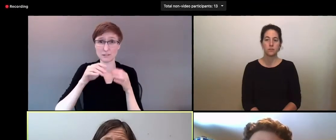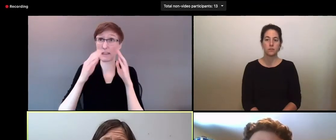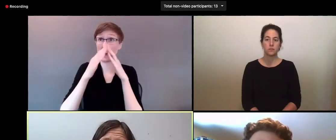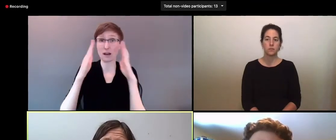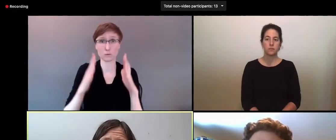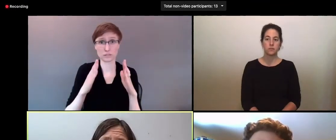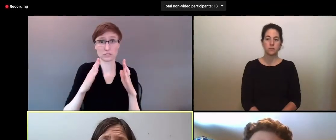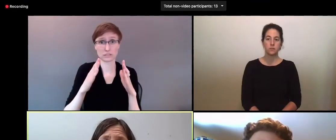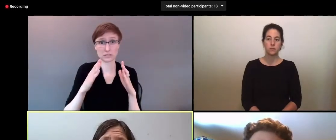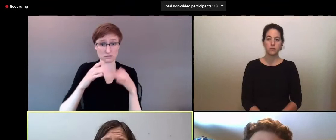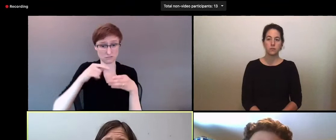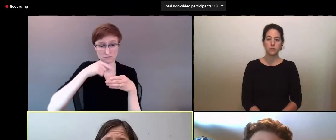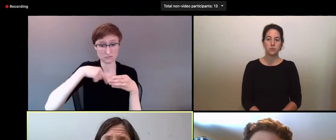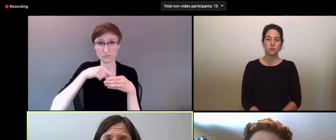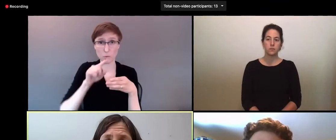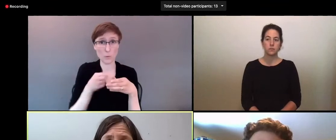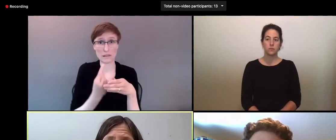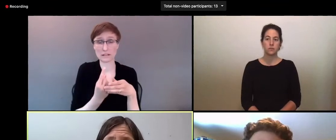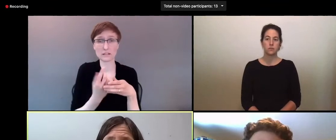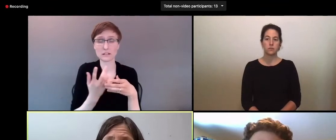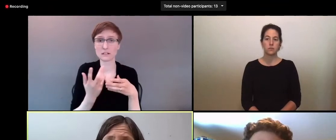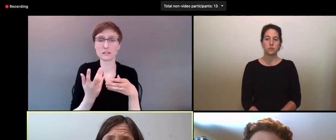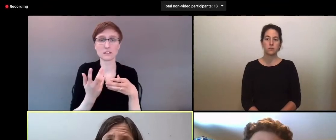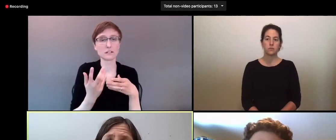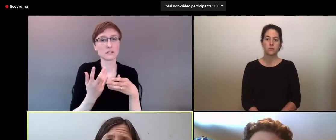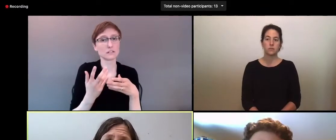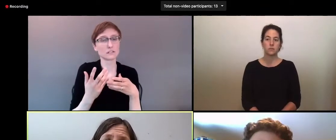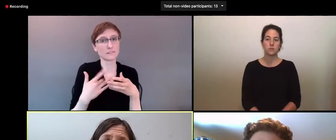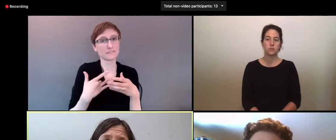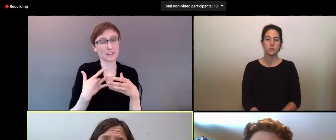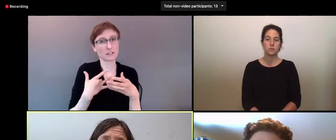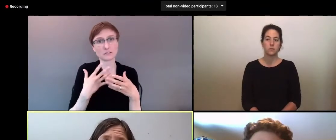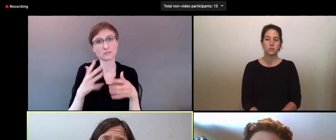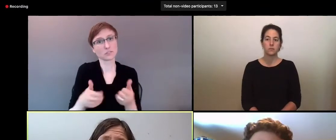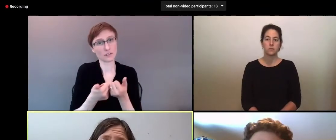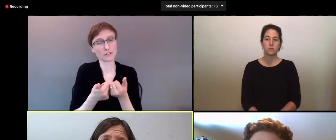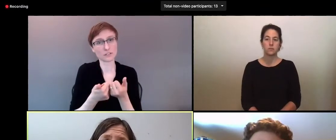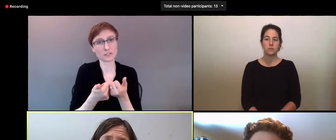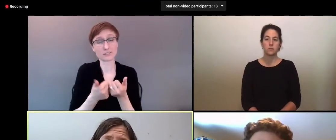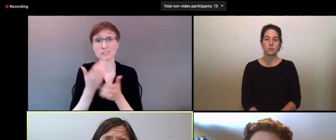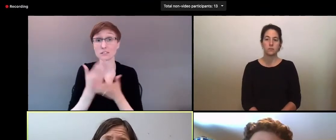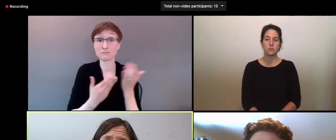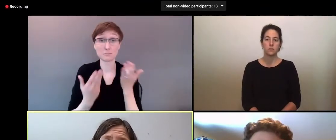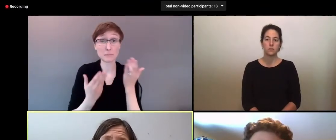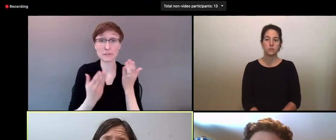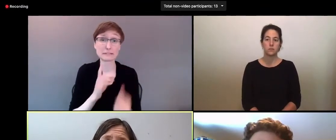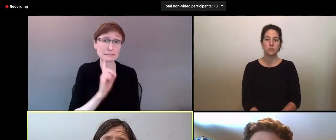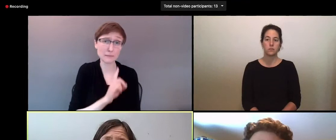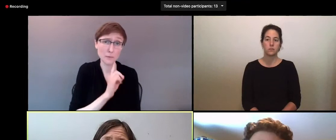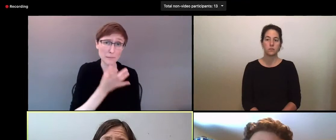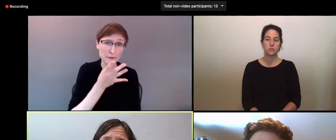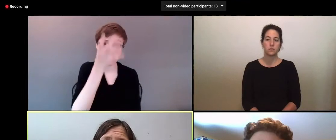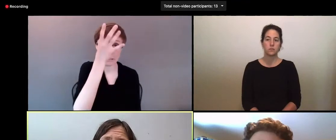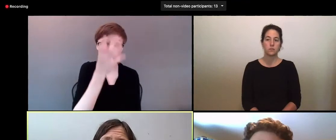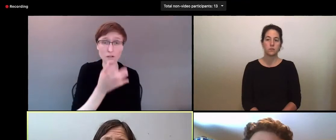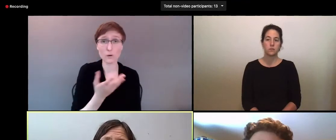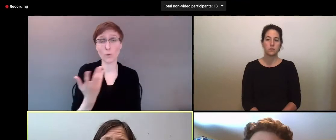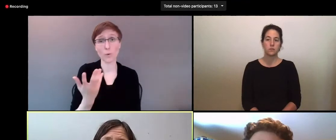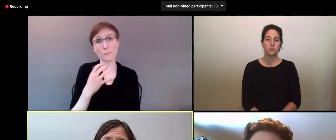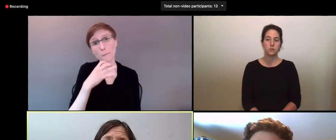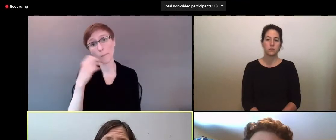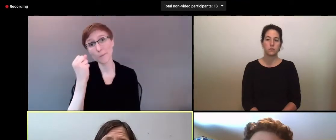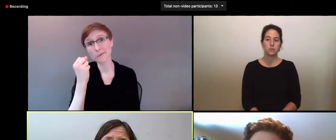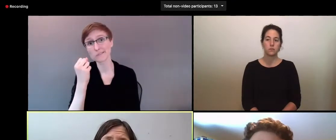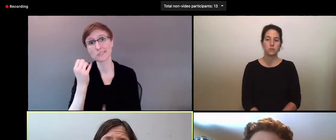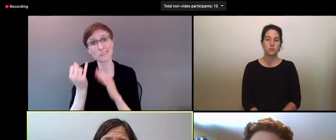is small. If people are single parent or they're an isolated older adult. And so